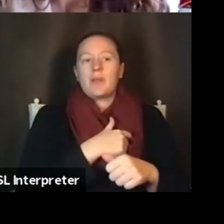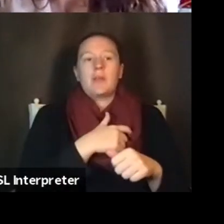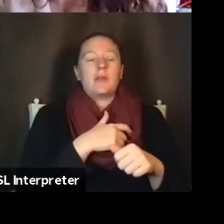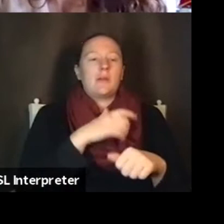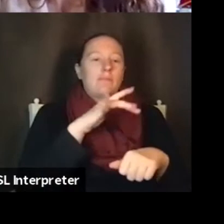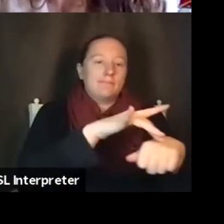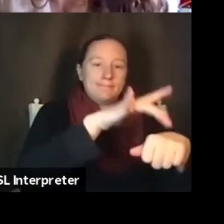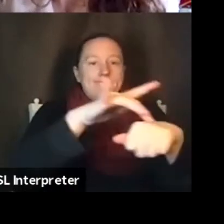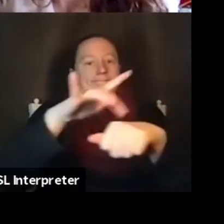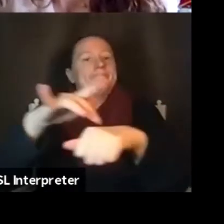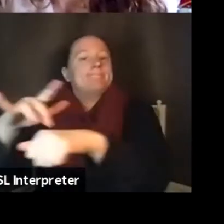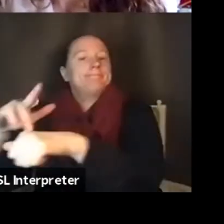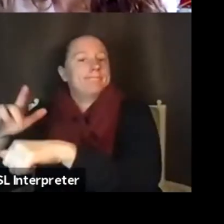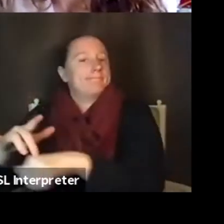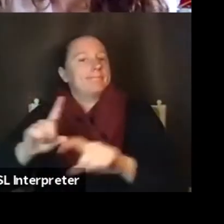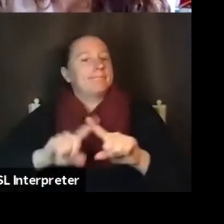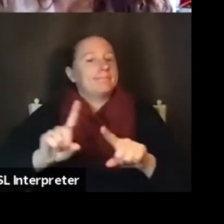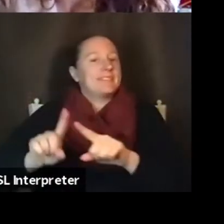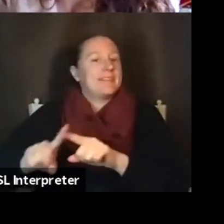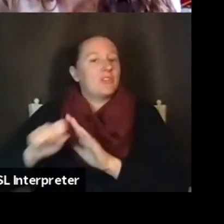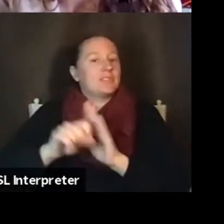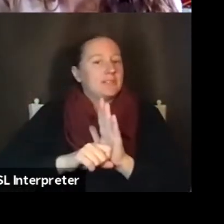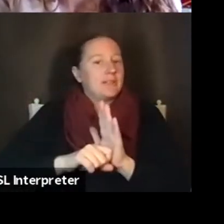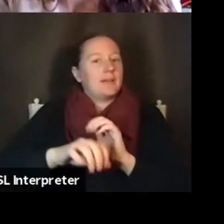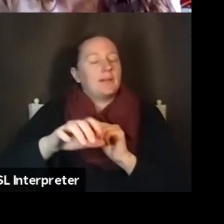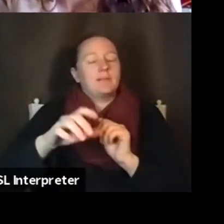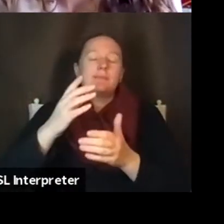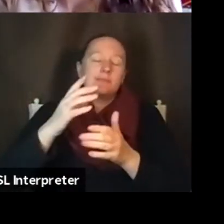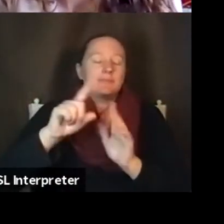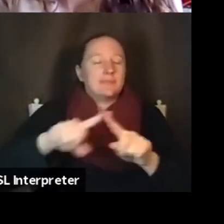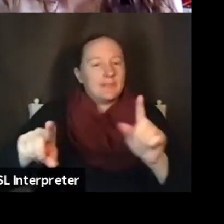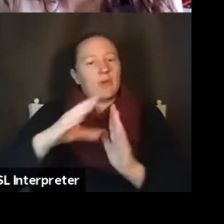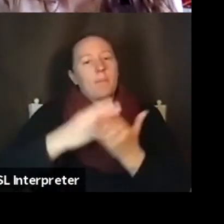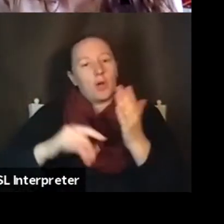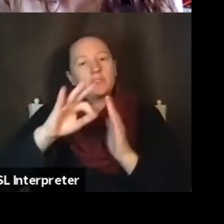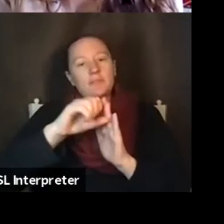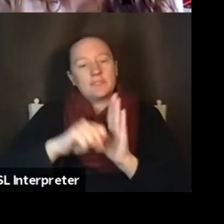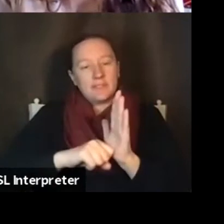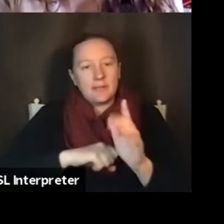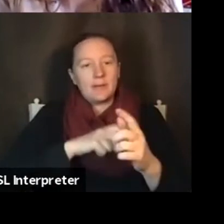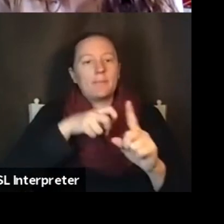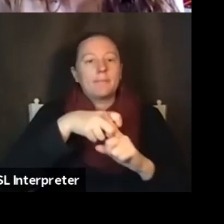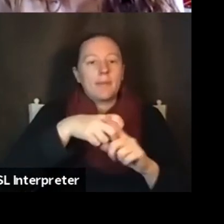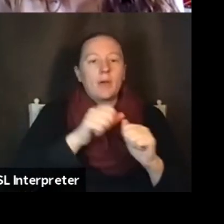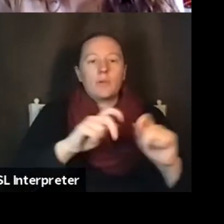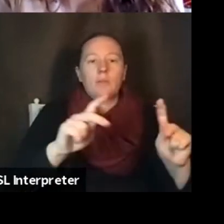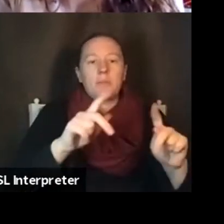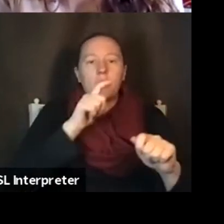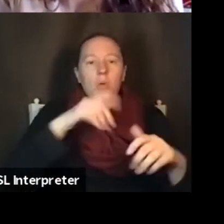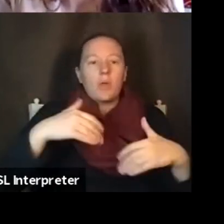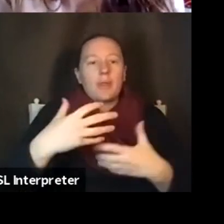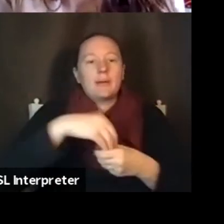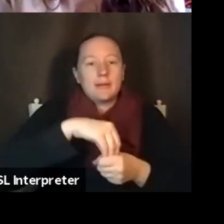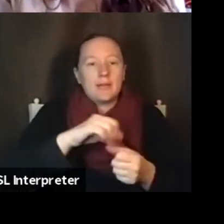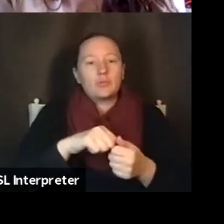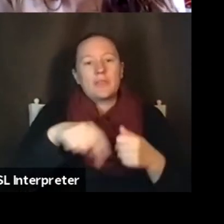in the state that people hadn't been to for a while, and met with partners that maybe hadn't been engaged with the